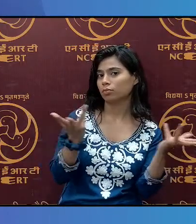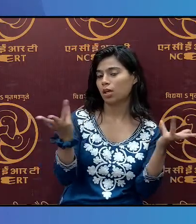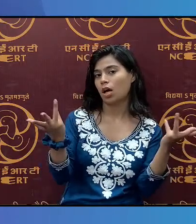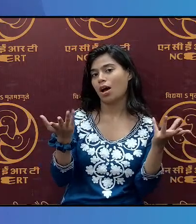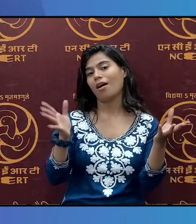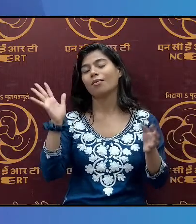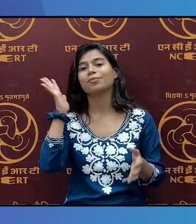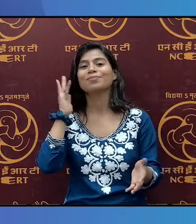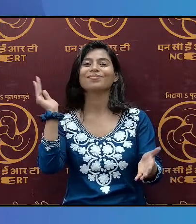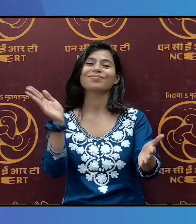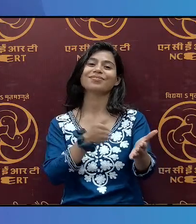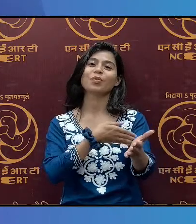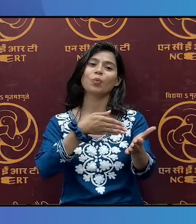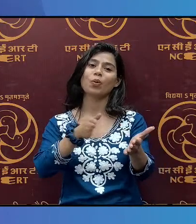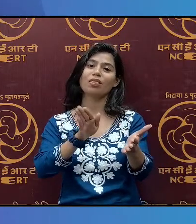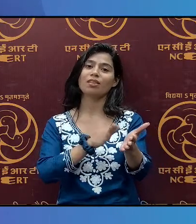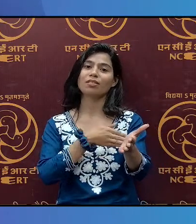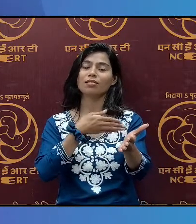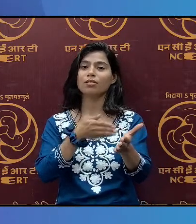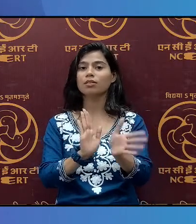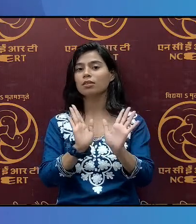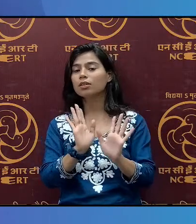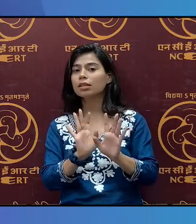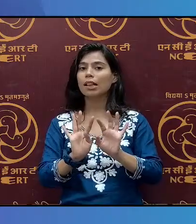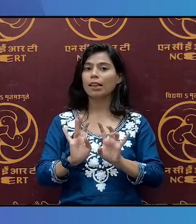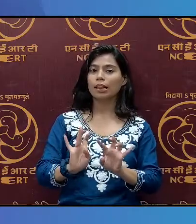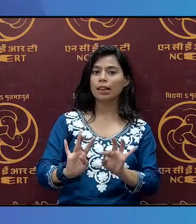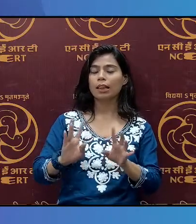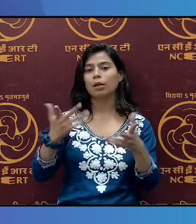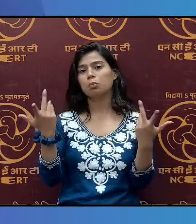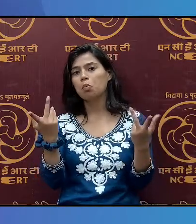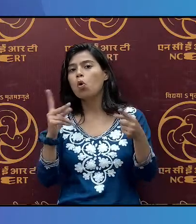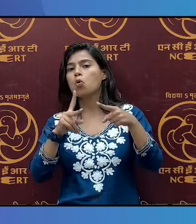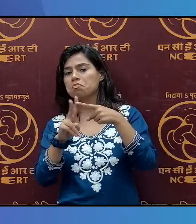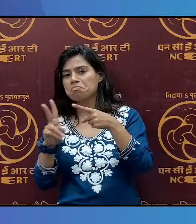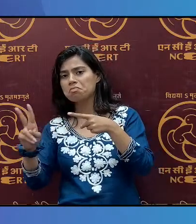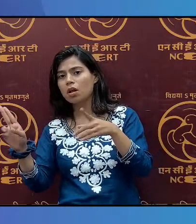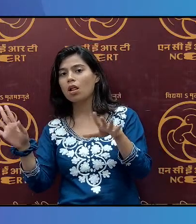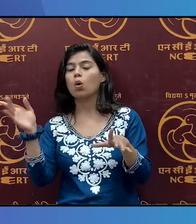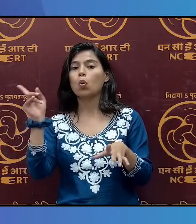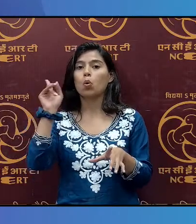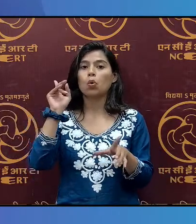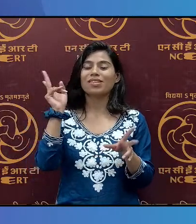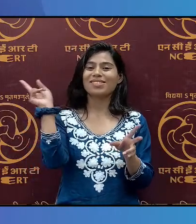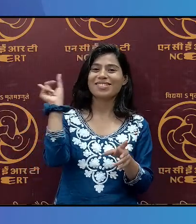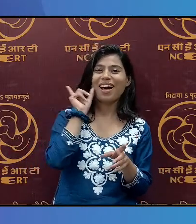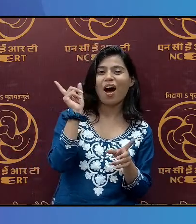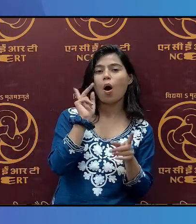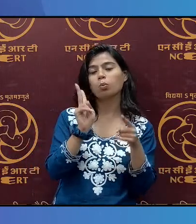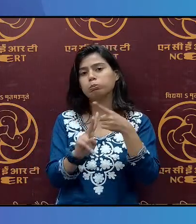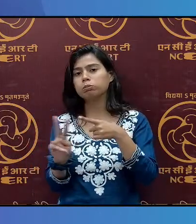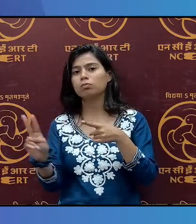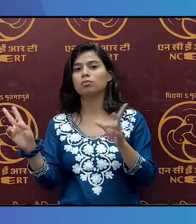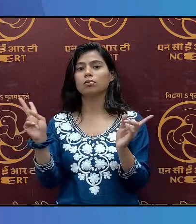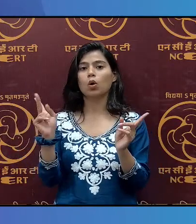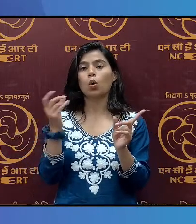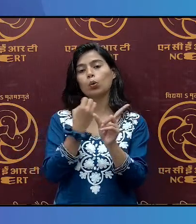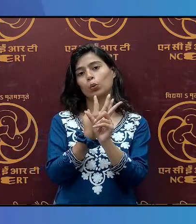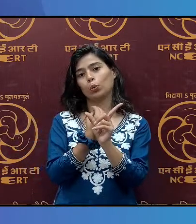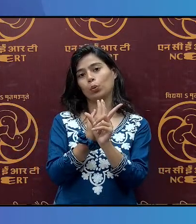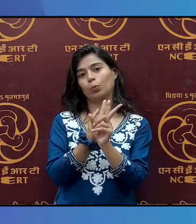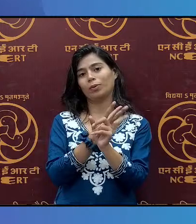this can be good singers, instrumentalists, music composers, sound engineers, music therapists, and